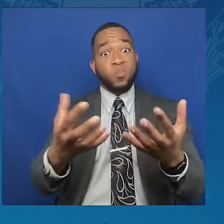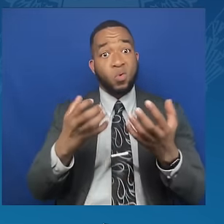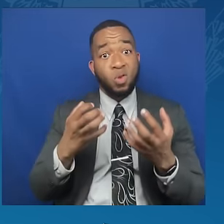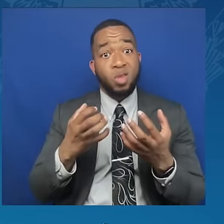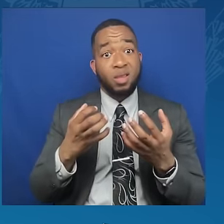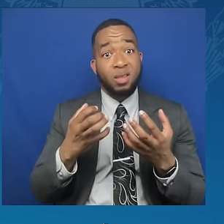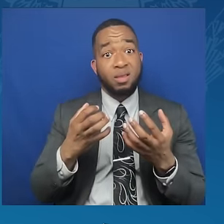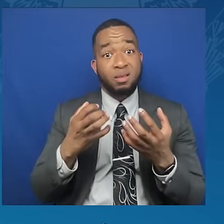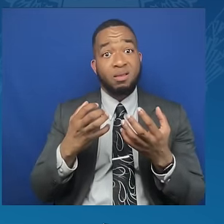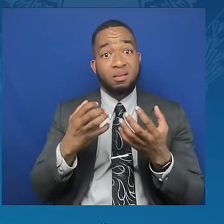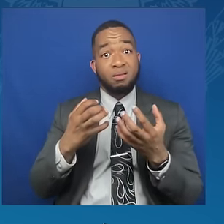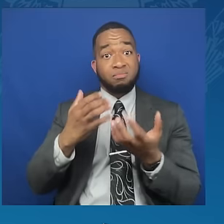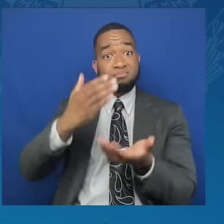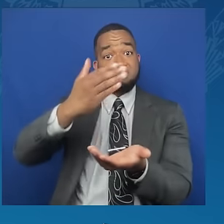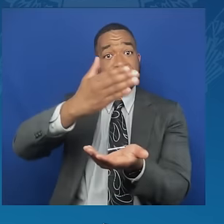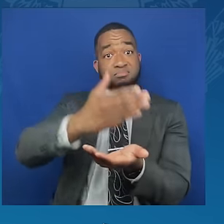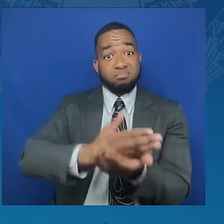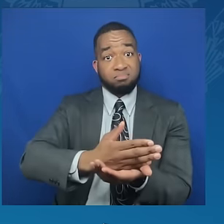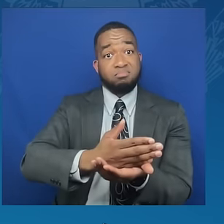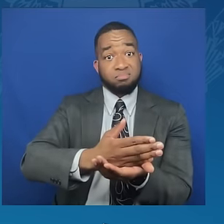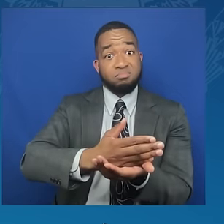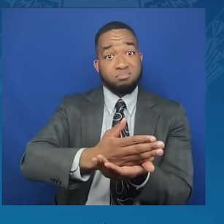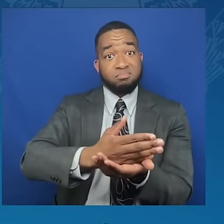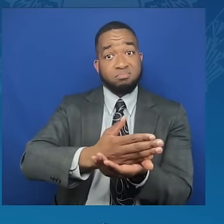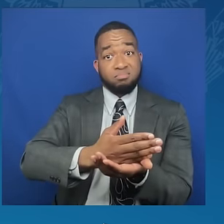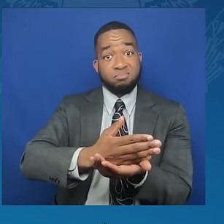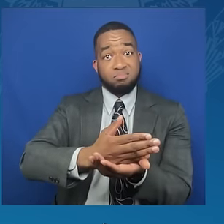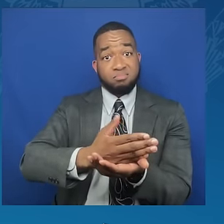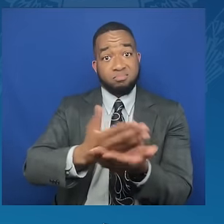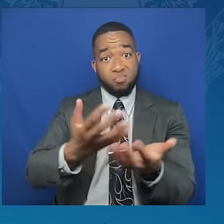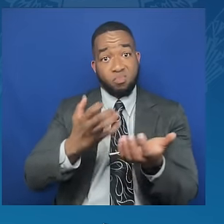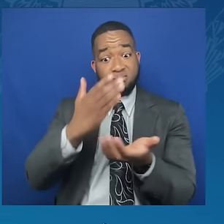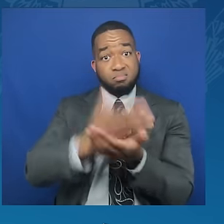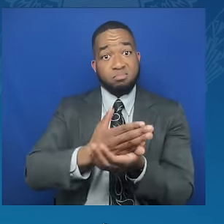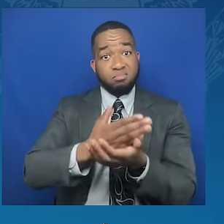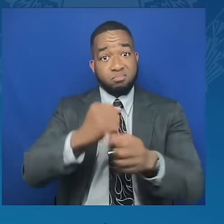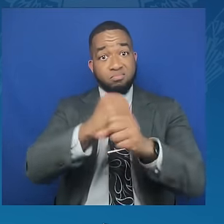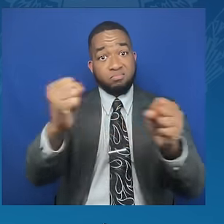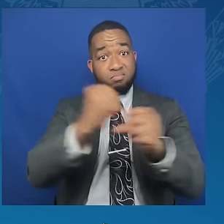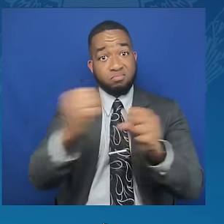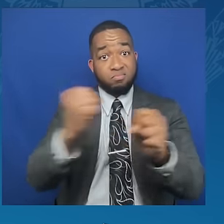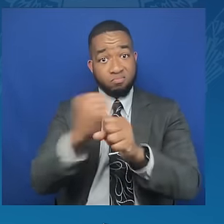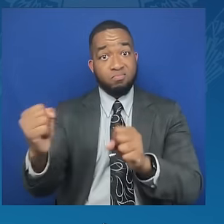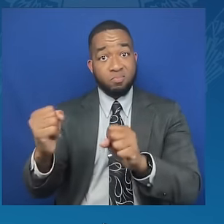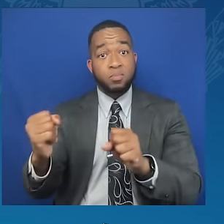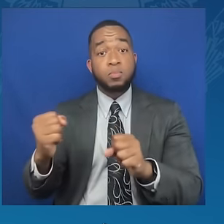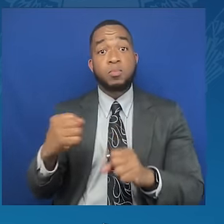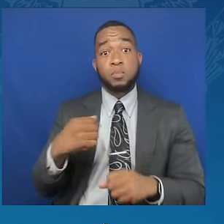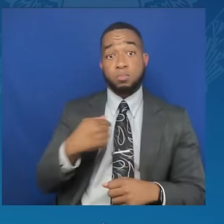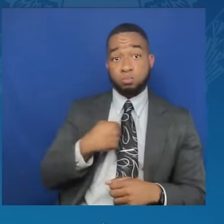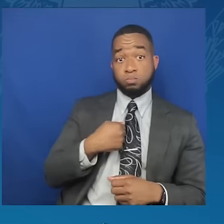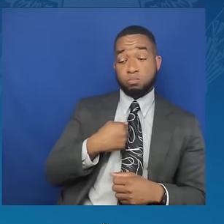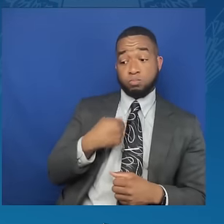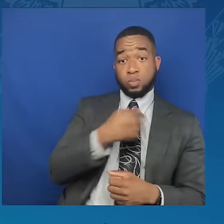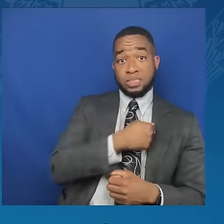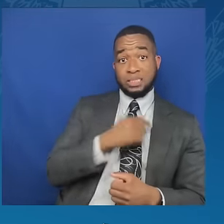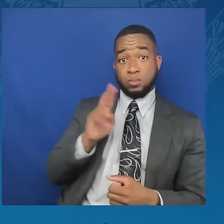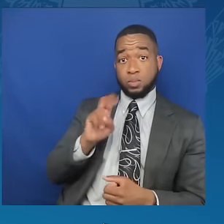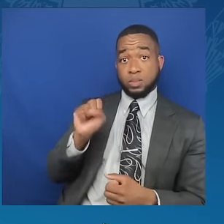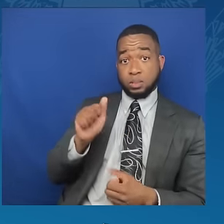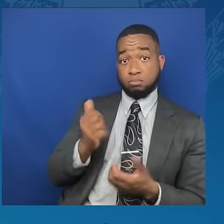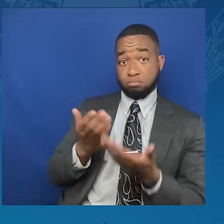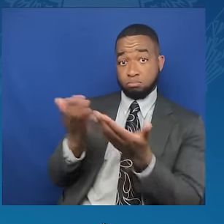said, Hamas needs to agree to that deal. Let's get a ceasefire. Let's reunite